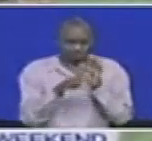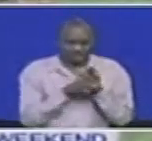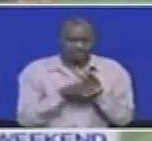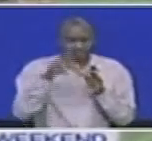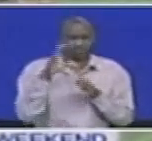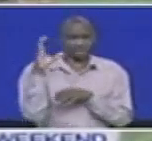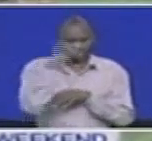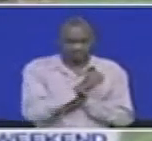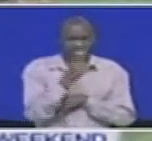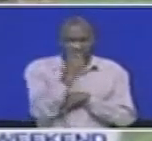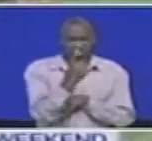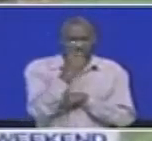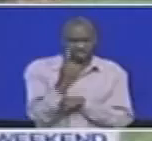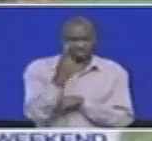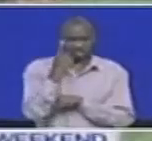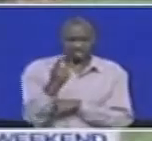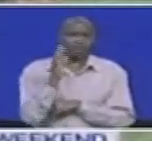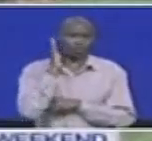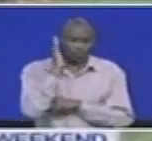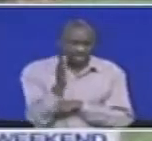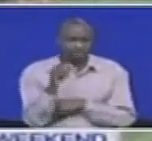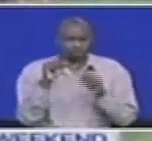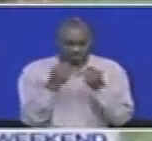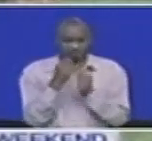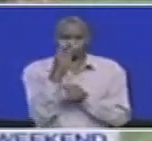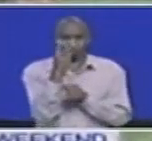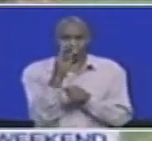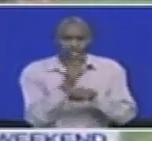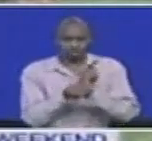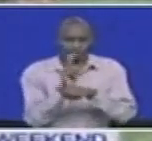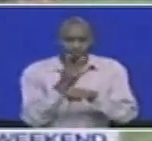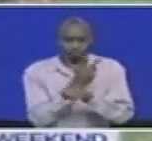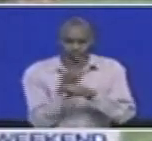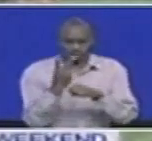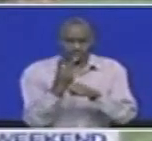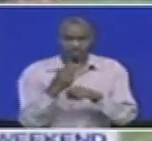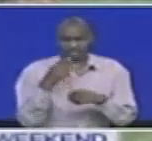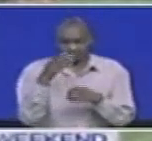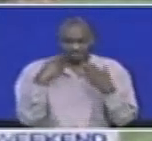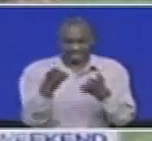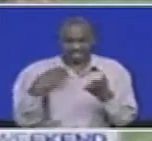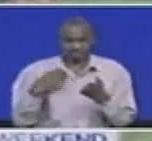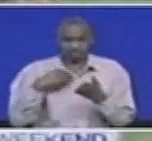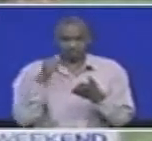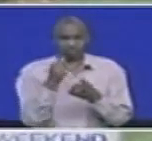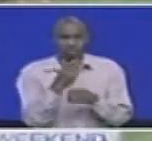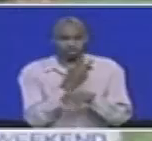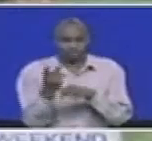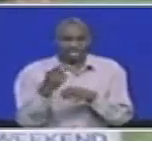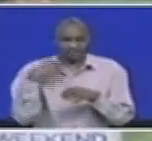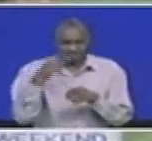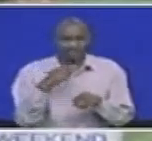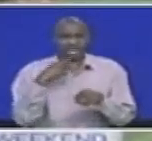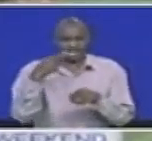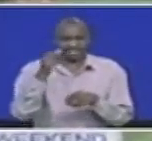assuming that each one of them is willing to save 2 shillings, then you'll always say this 6 million times 2 shillings, NHIF will be getting